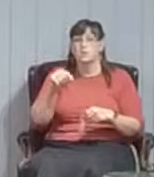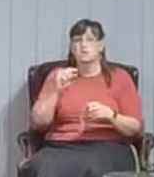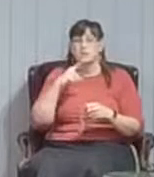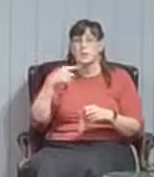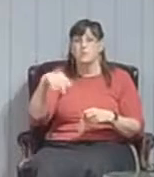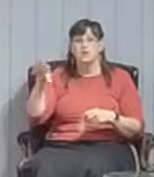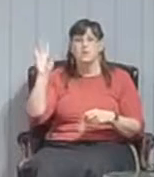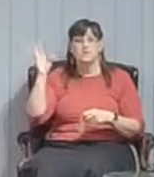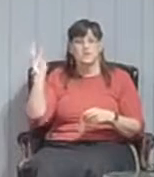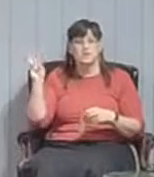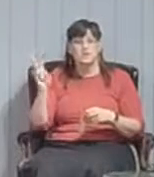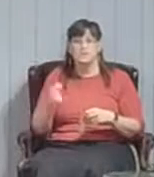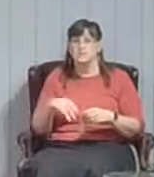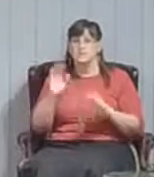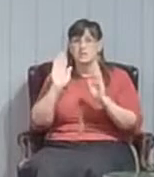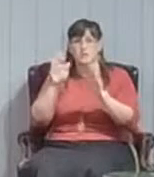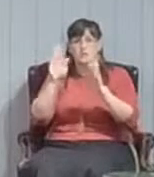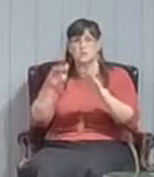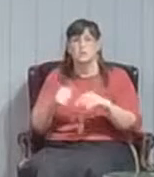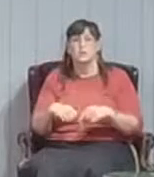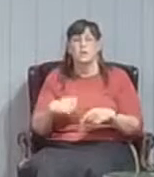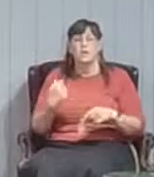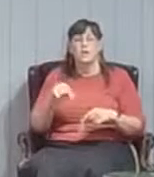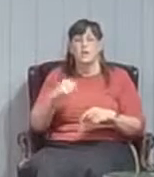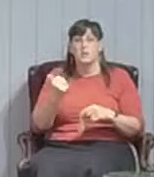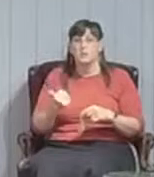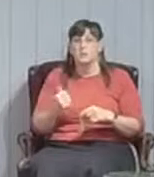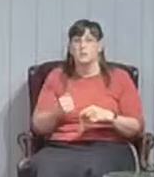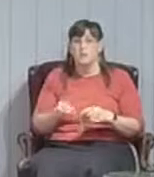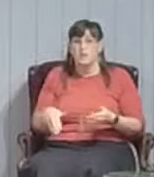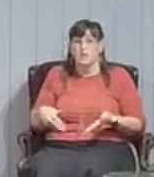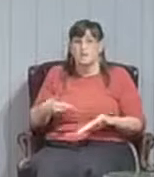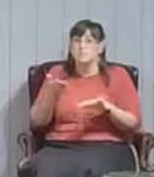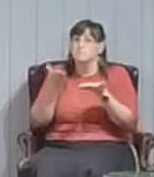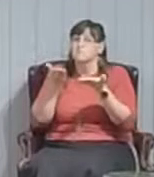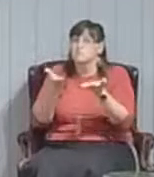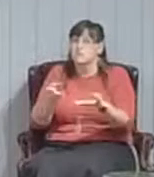wonderful. And when some of them actually tithe, it's wonderful-er.